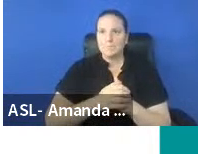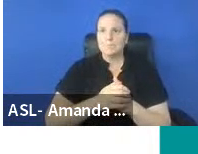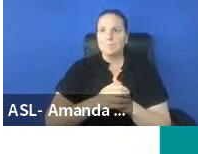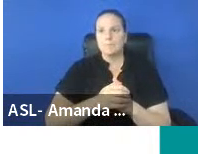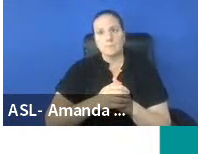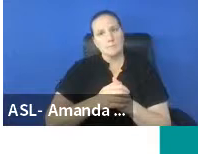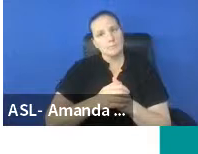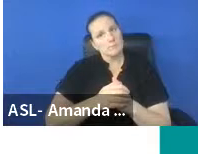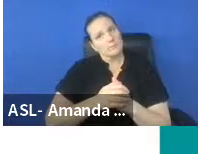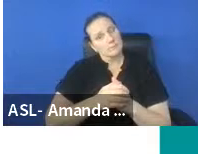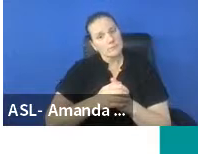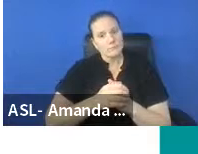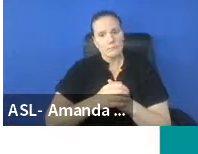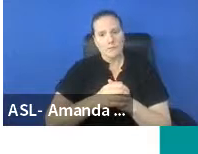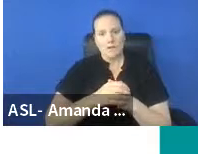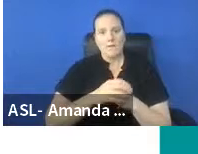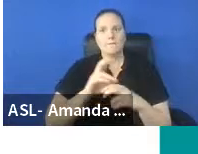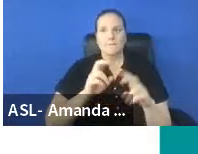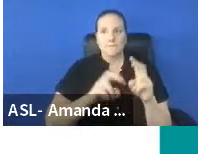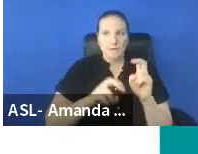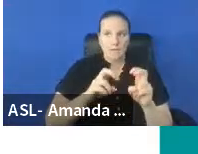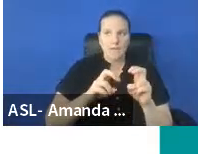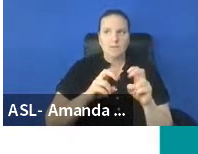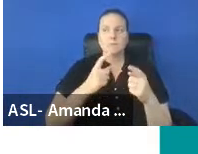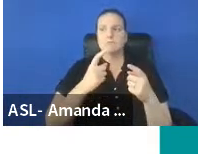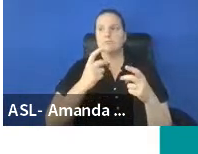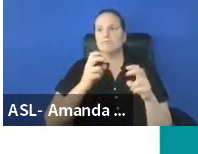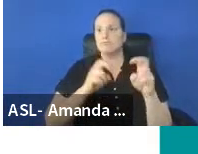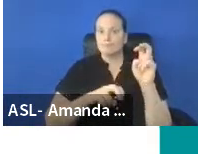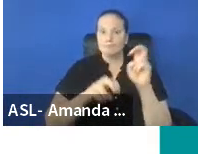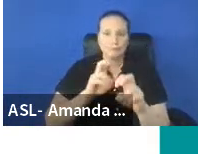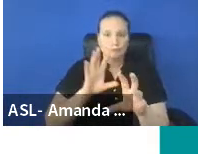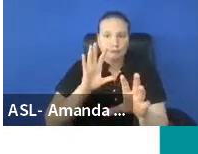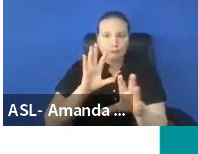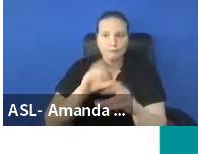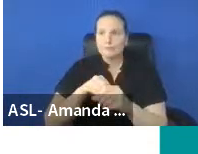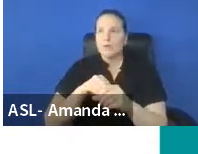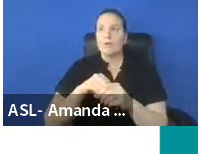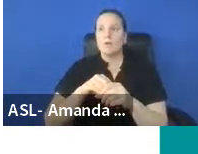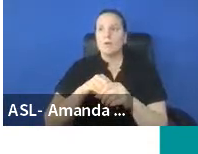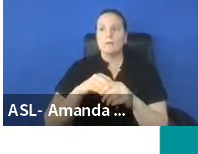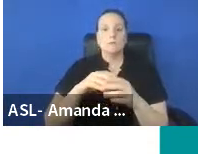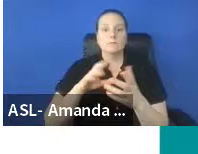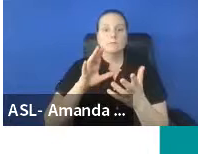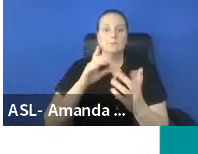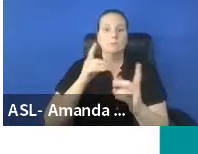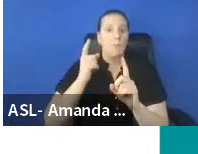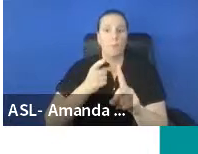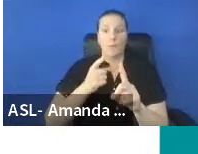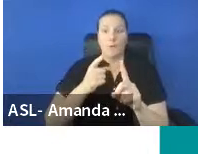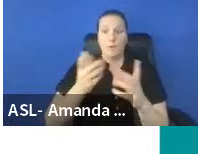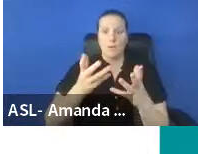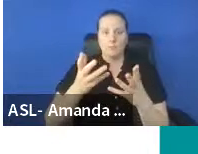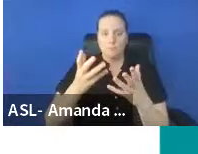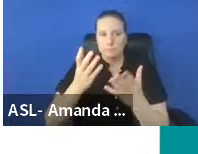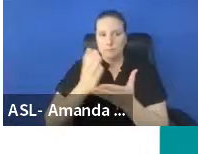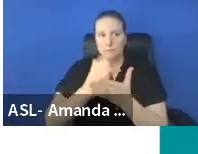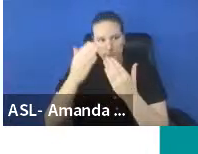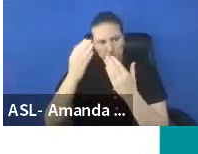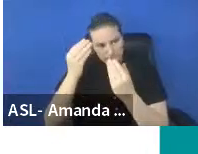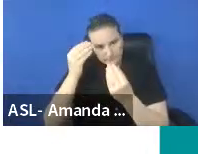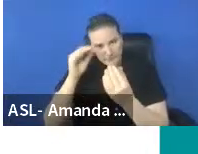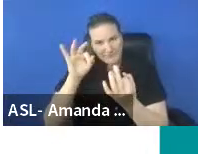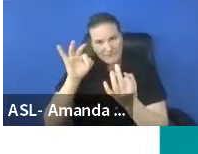And so from these fairs and festivals, the major part of it is to gain some insight on